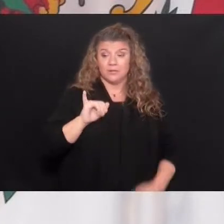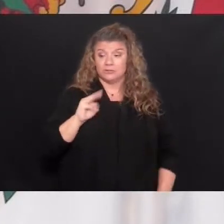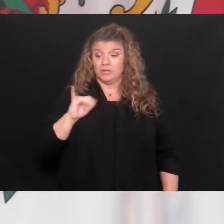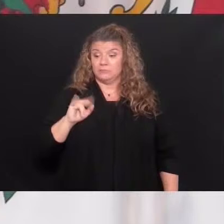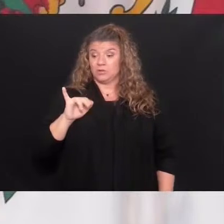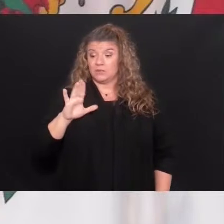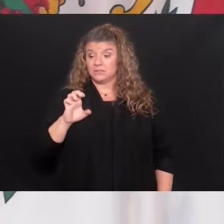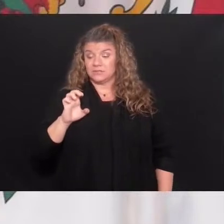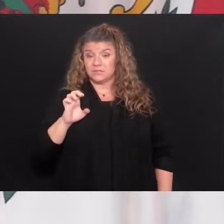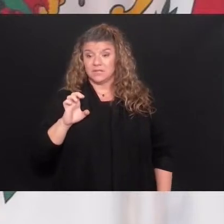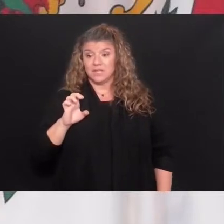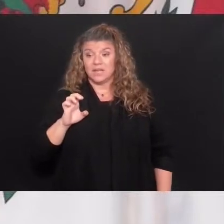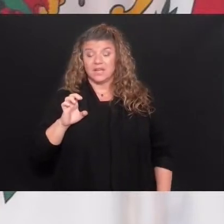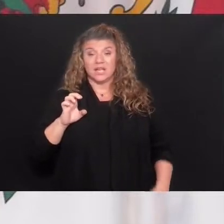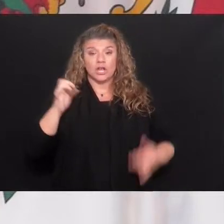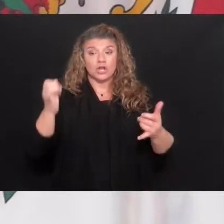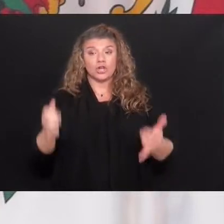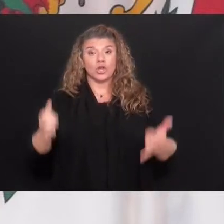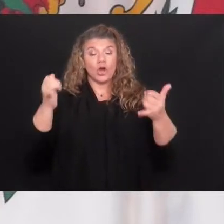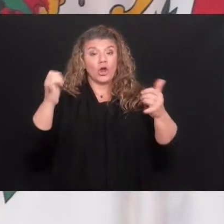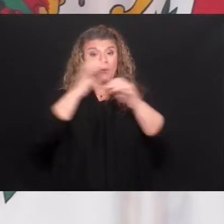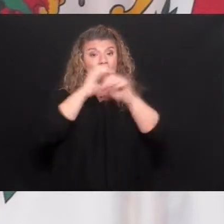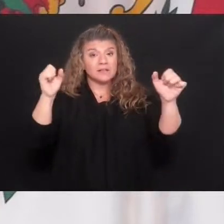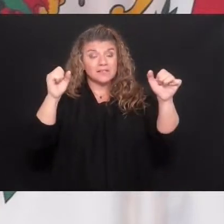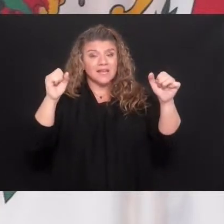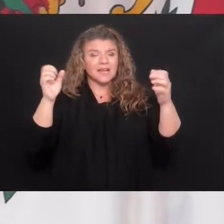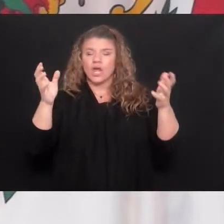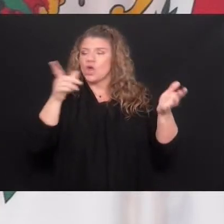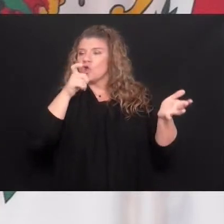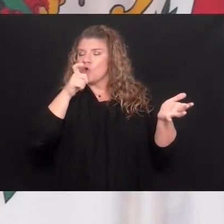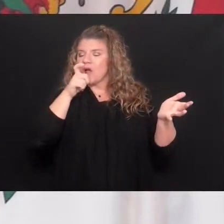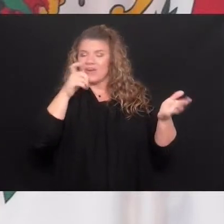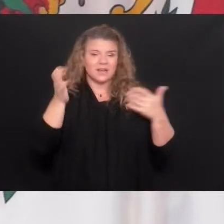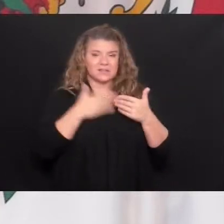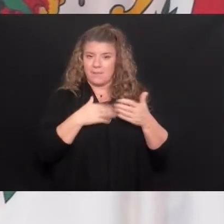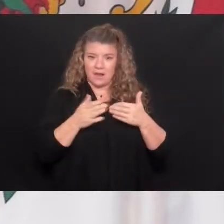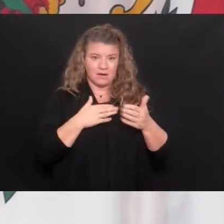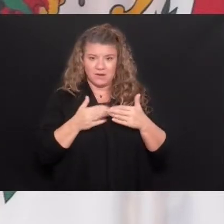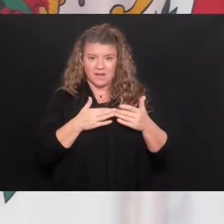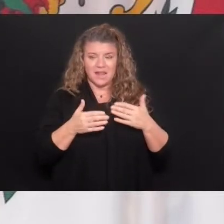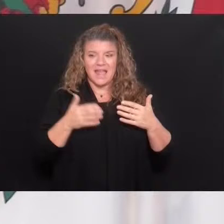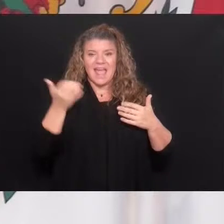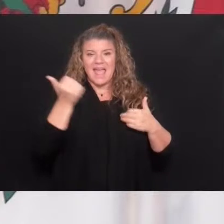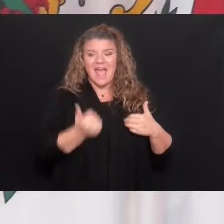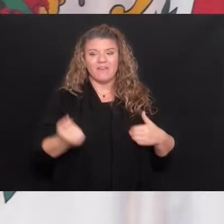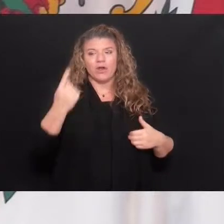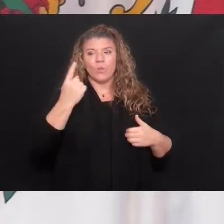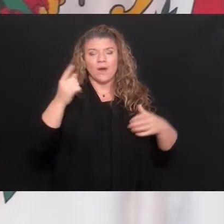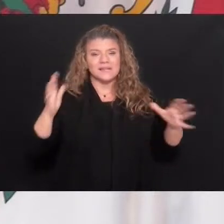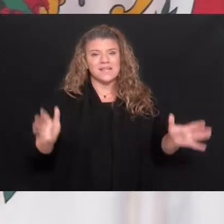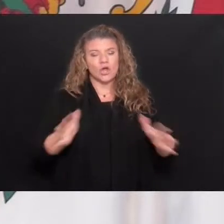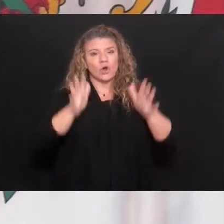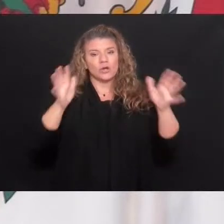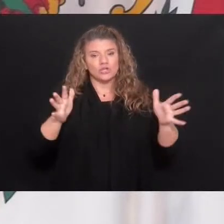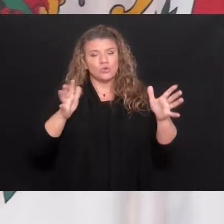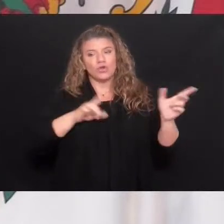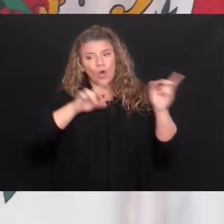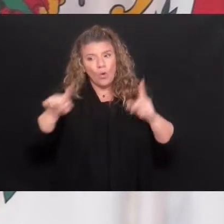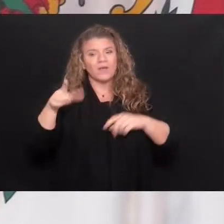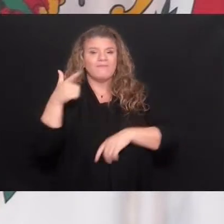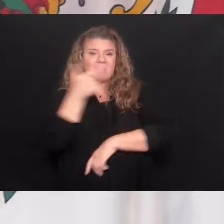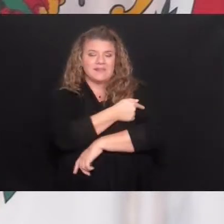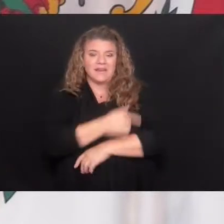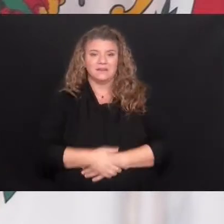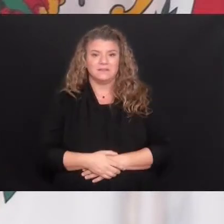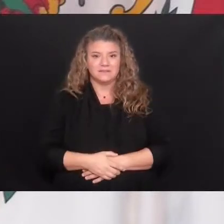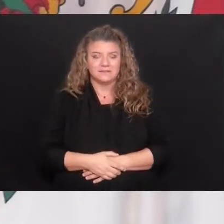Justice, whether it be the current administration, no matter whom it may be, everybody is encouraging you to get vaccinated.